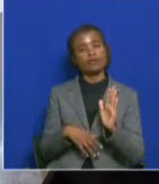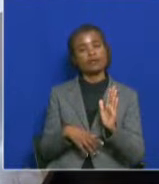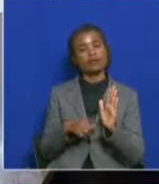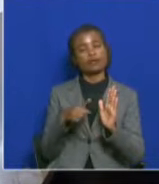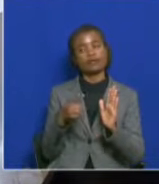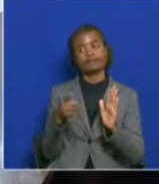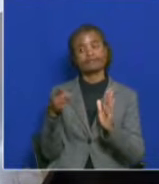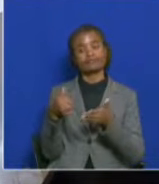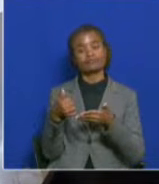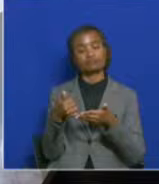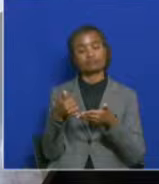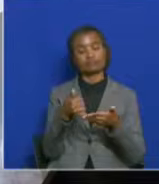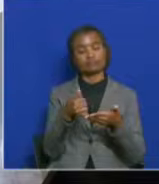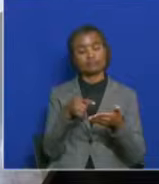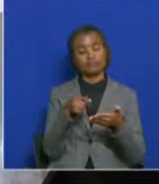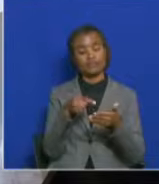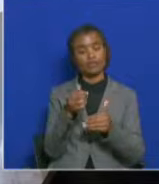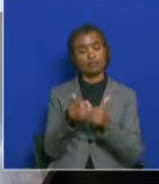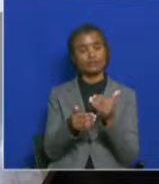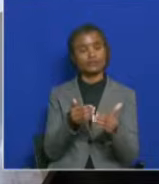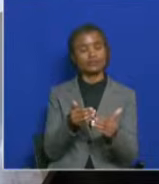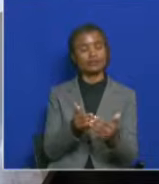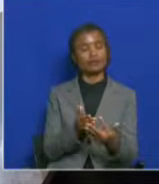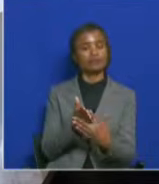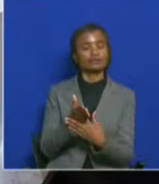process and the access to